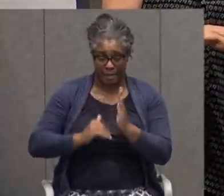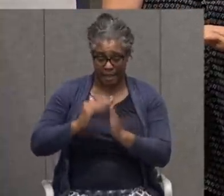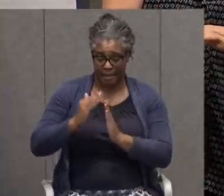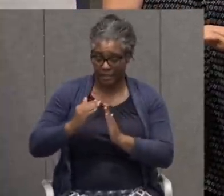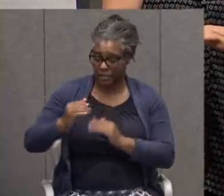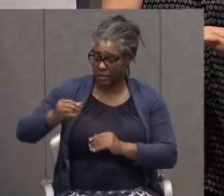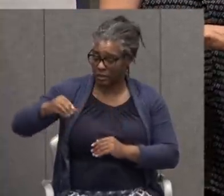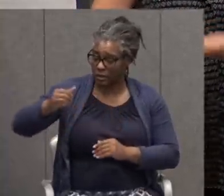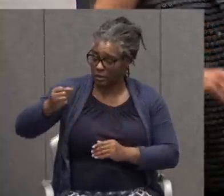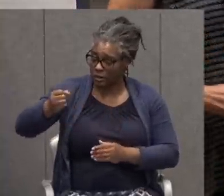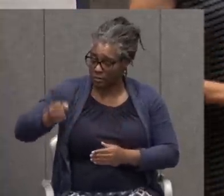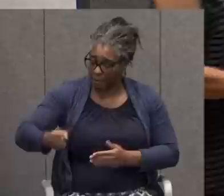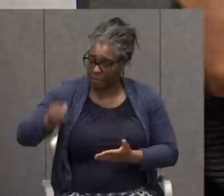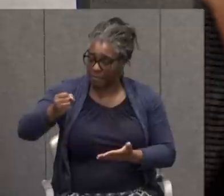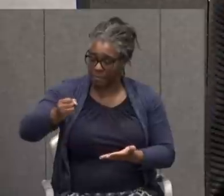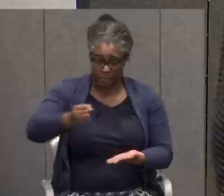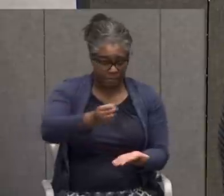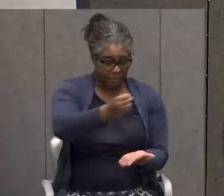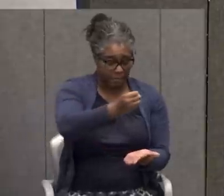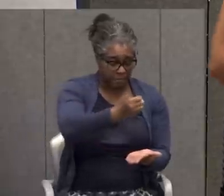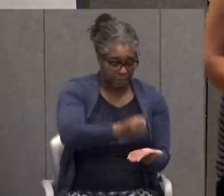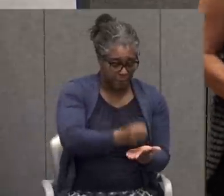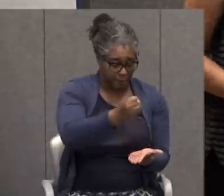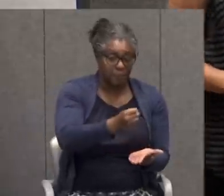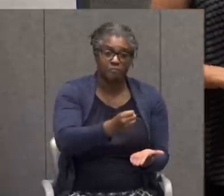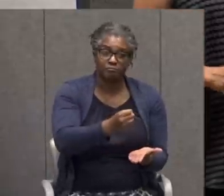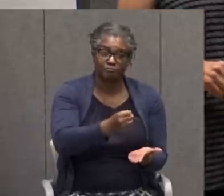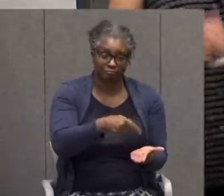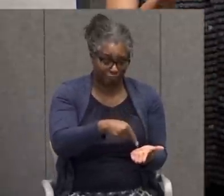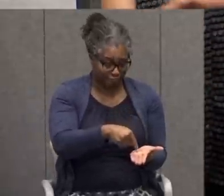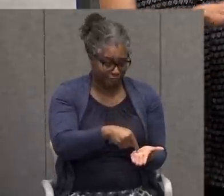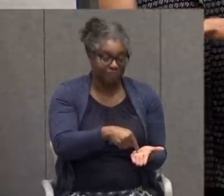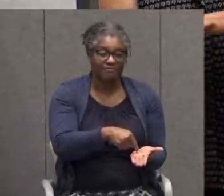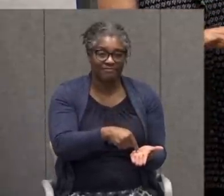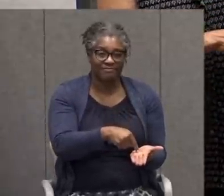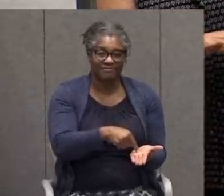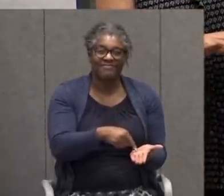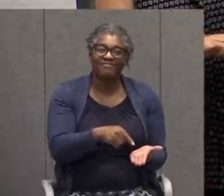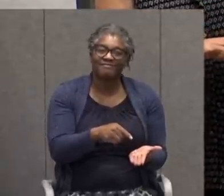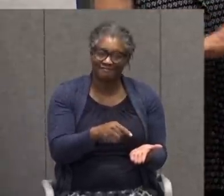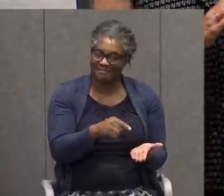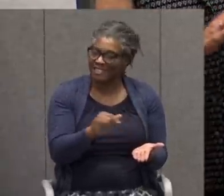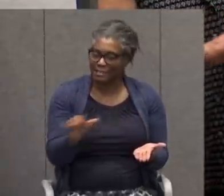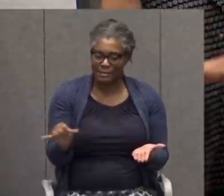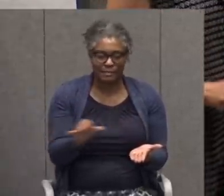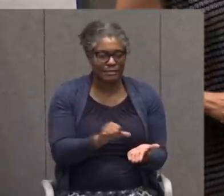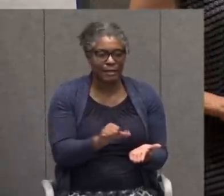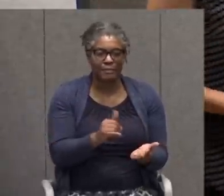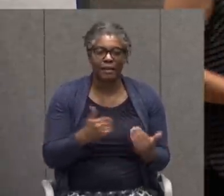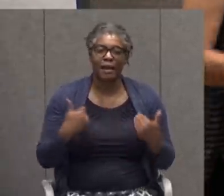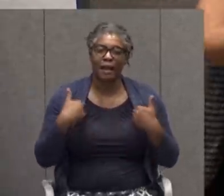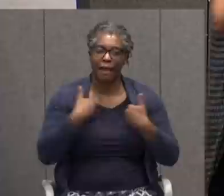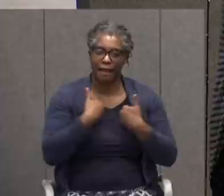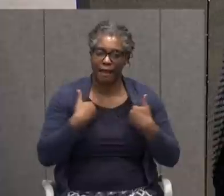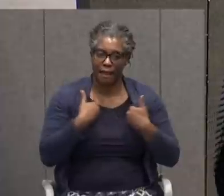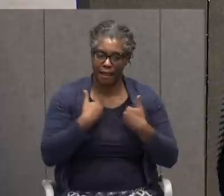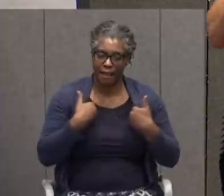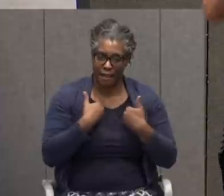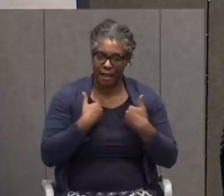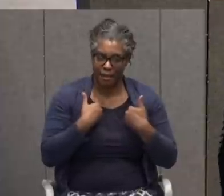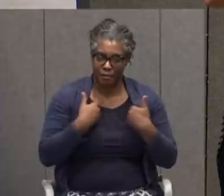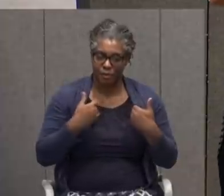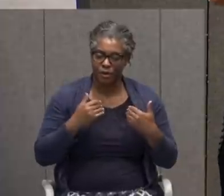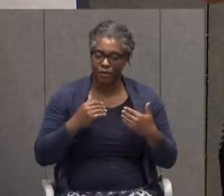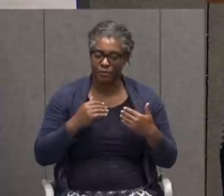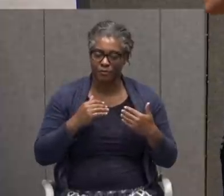making an imprint. That's exactly what happens when these animals make an imprint, right? Pressure,